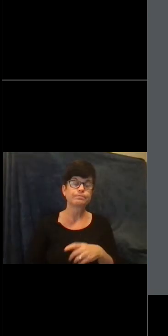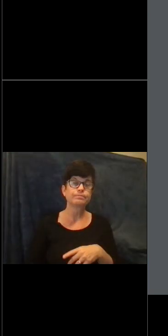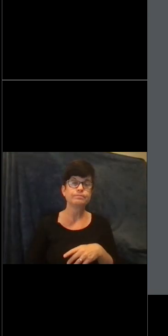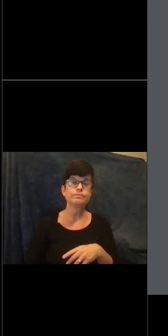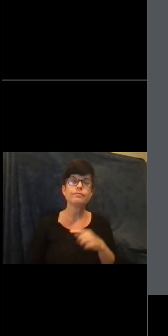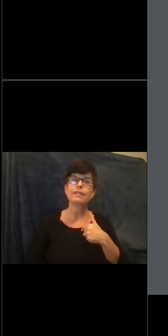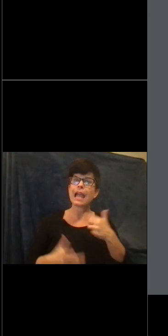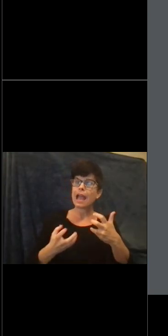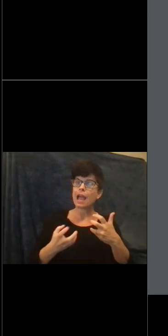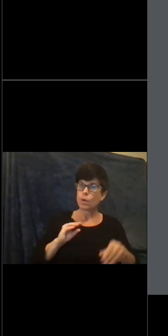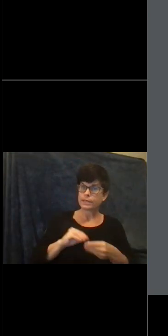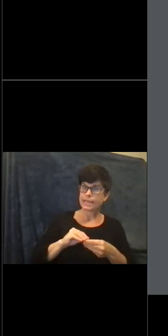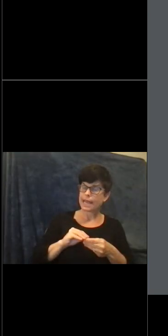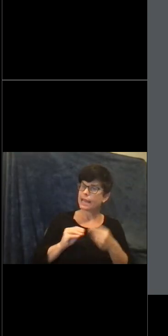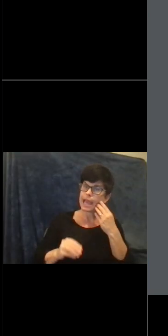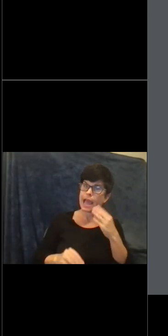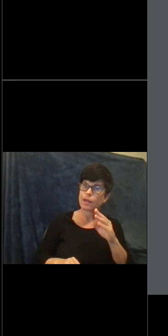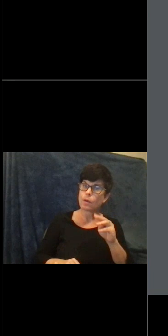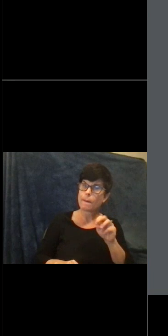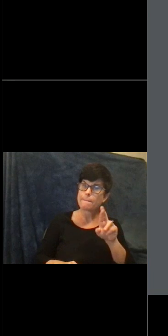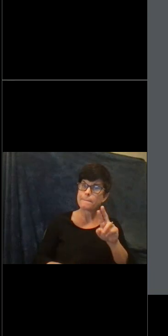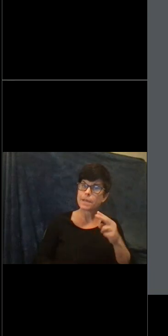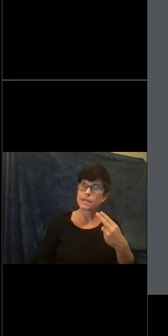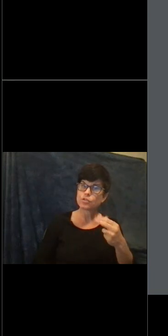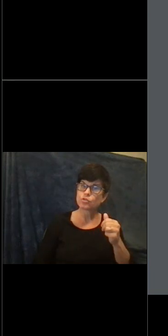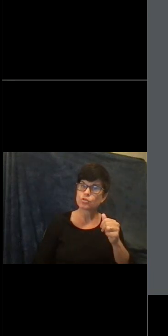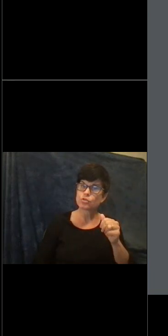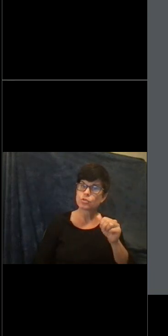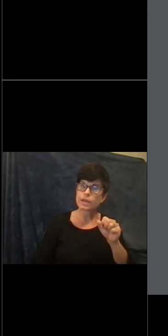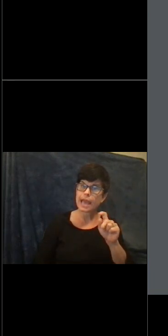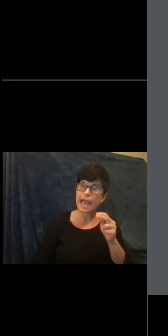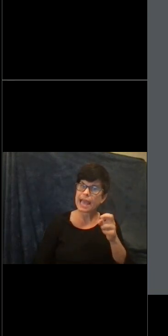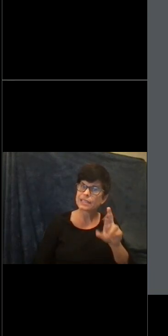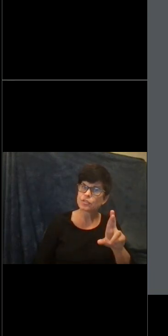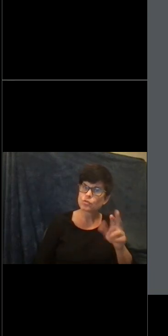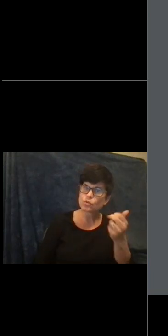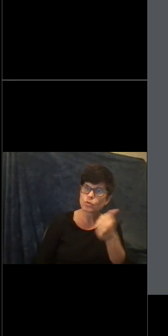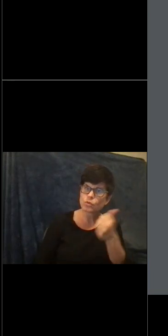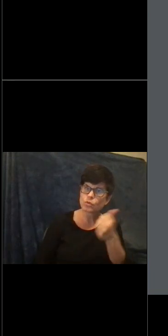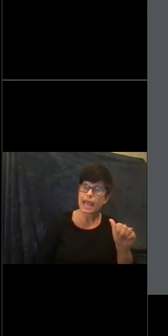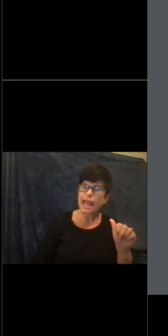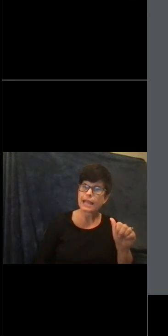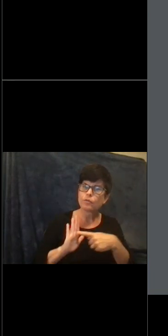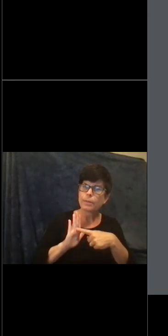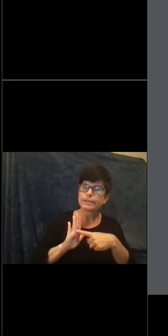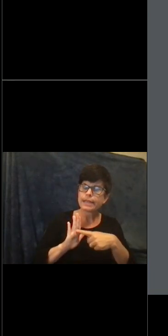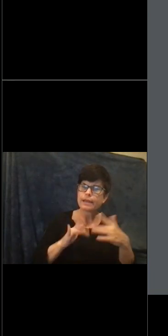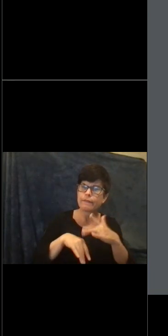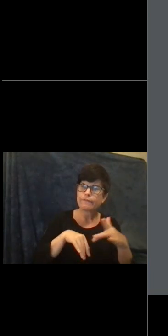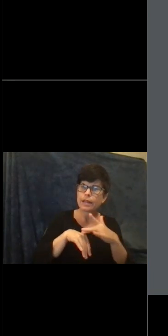add, I don't know if Mr. Hasner or any of his representative is available online.